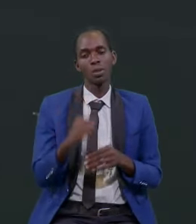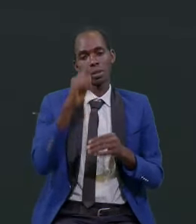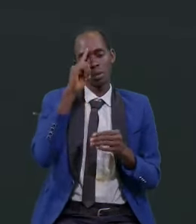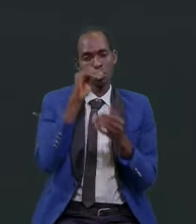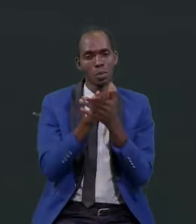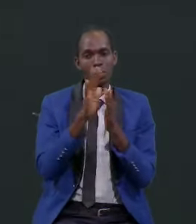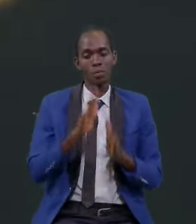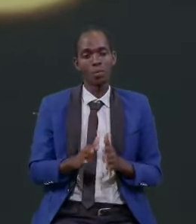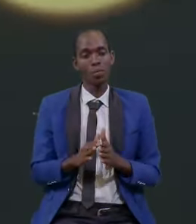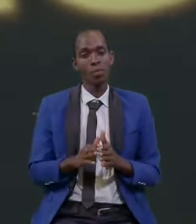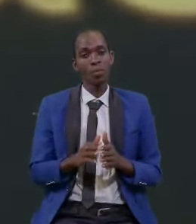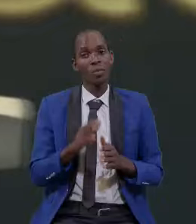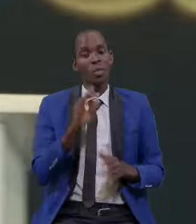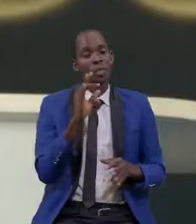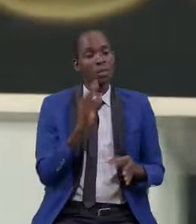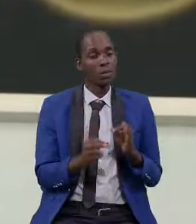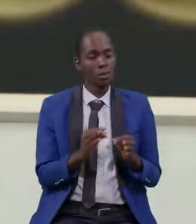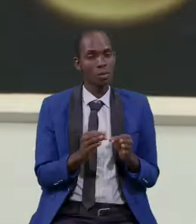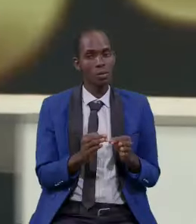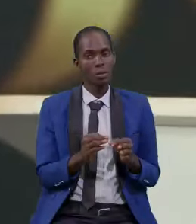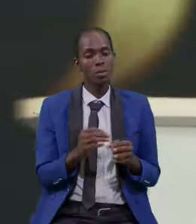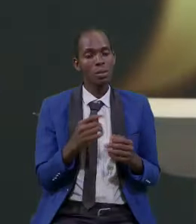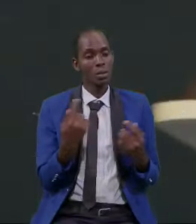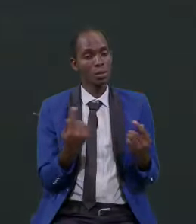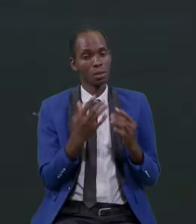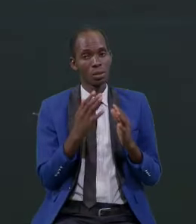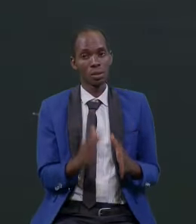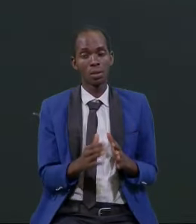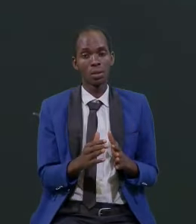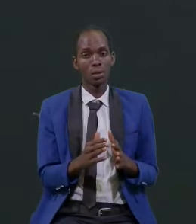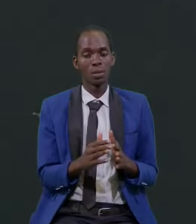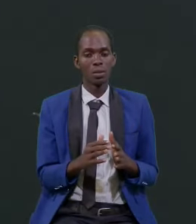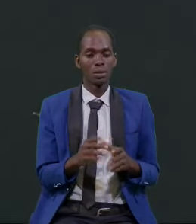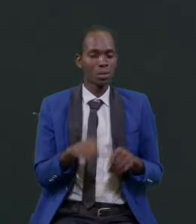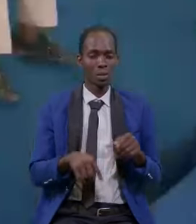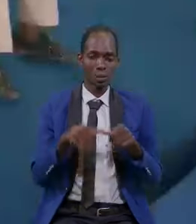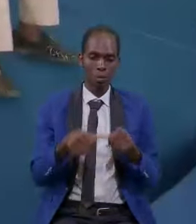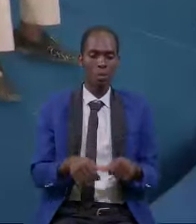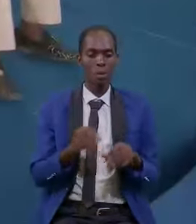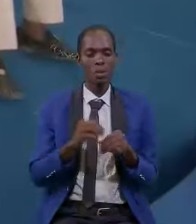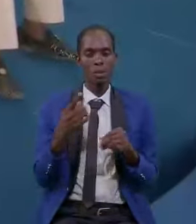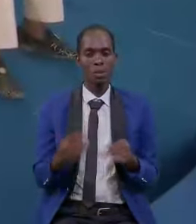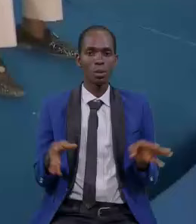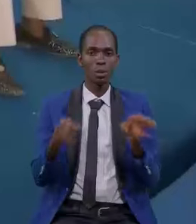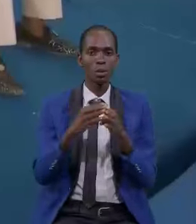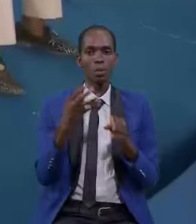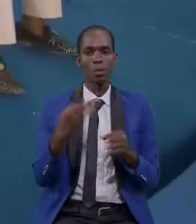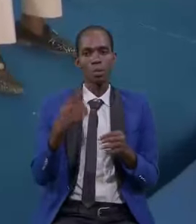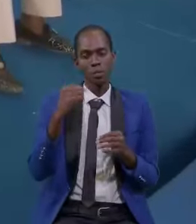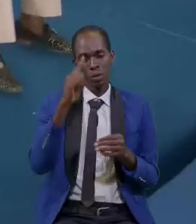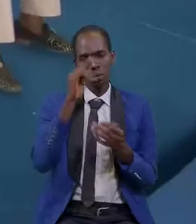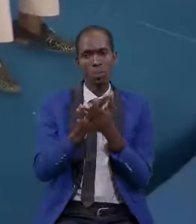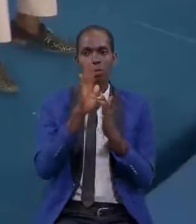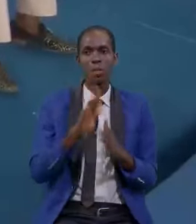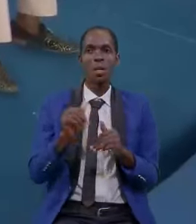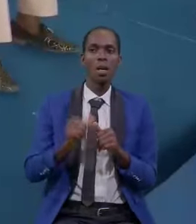remaining in the assembly of the saints. And he says, every soul without exception,